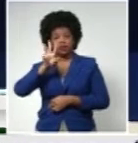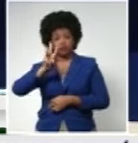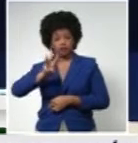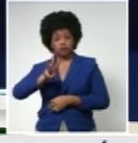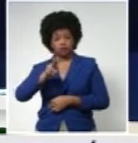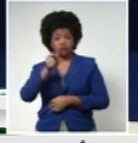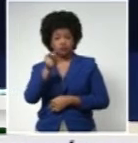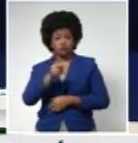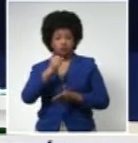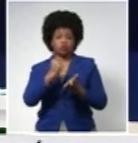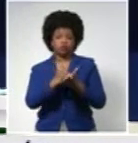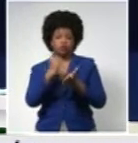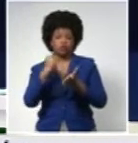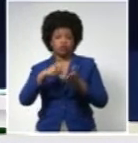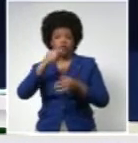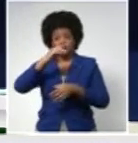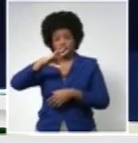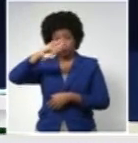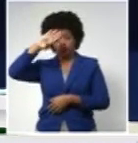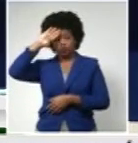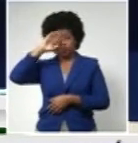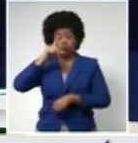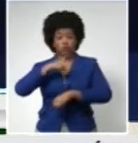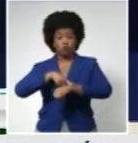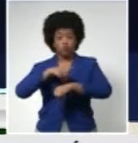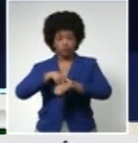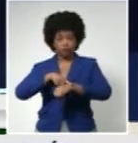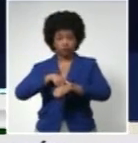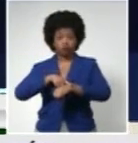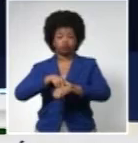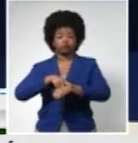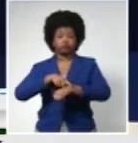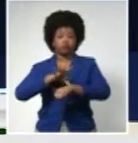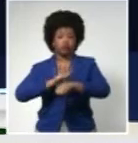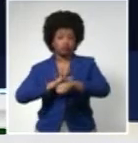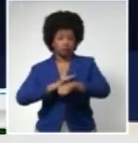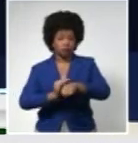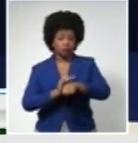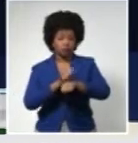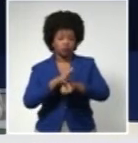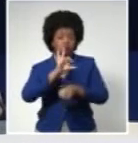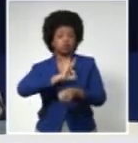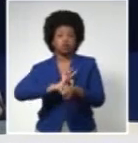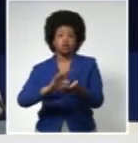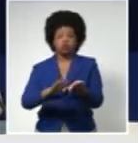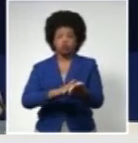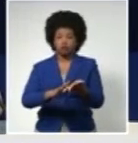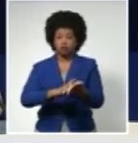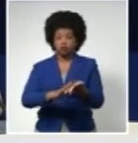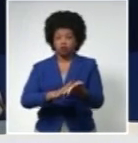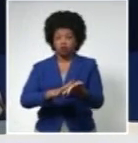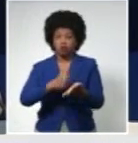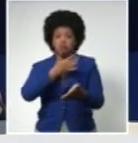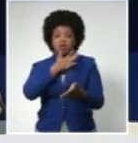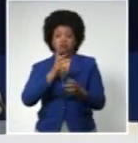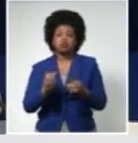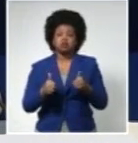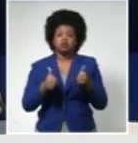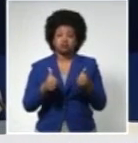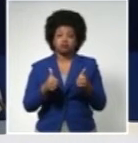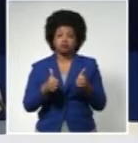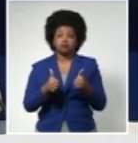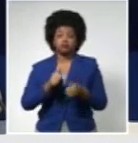54.1%. But if we take a look at how this indicator is performing in the last 15